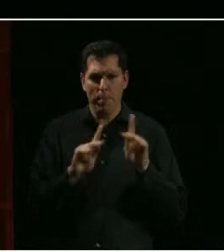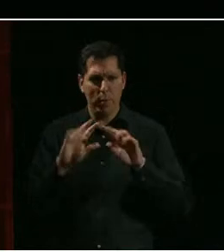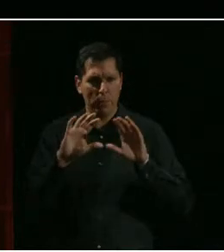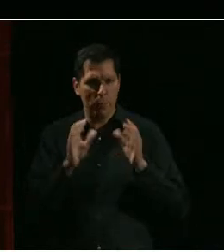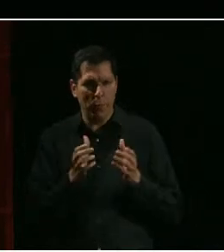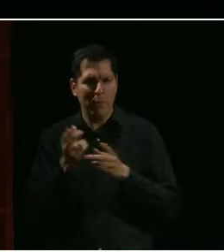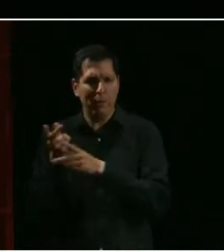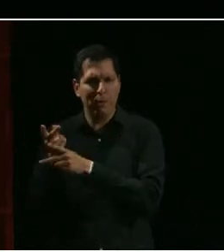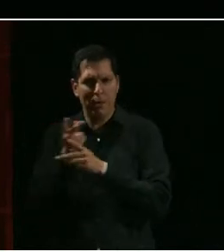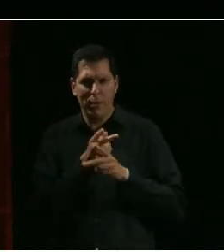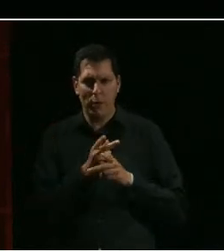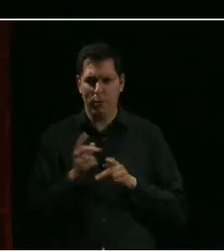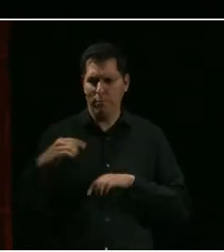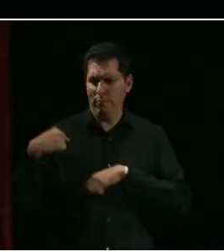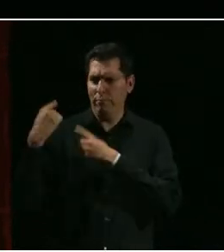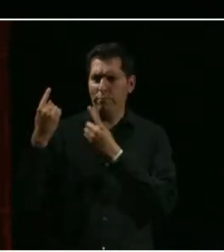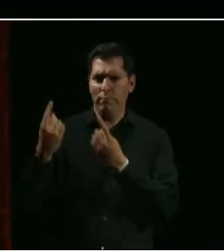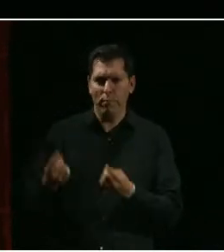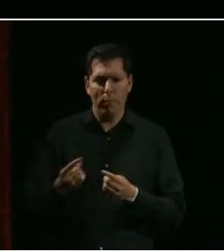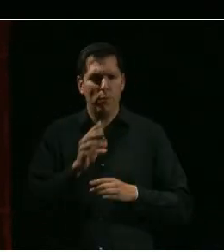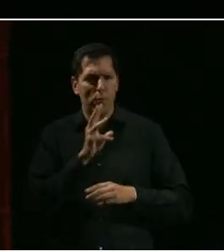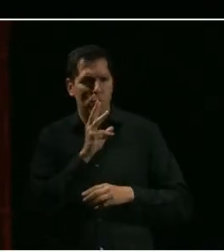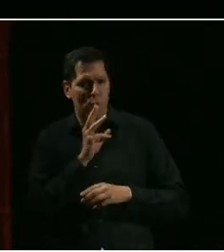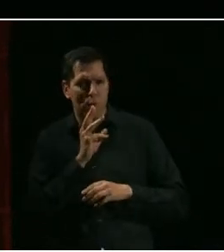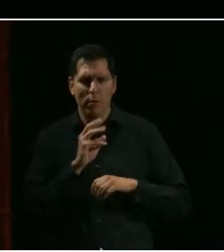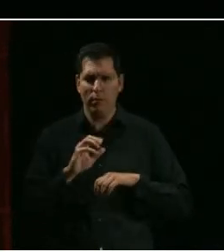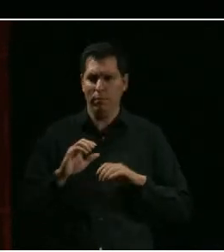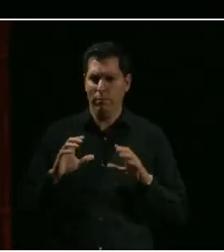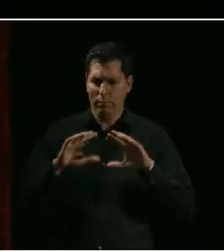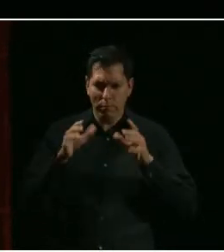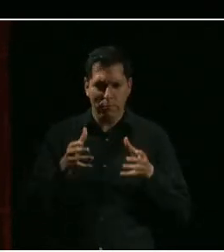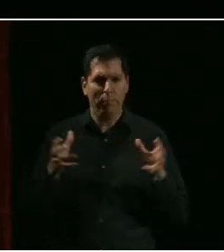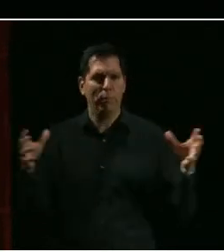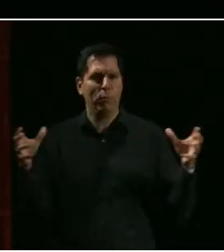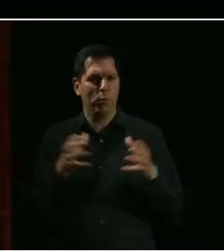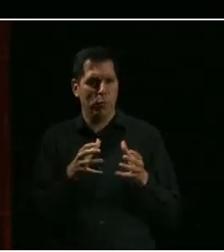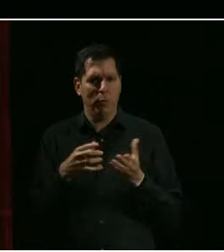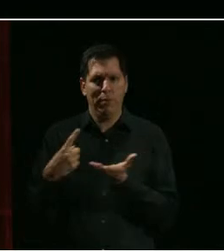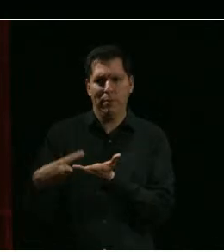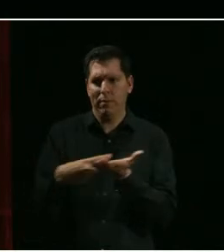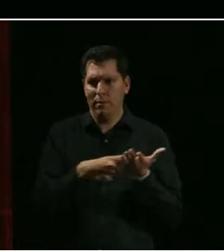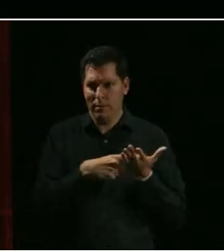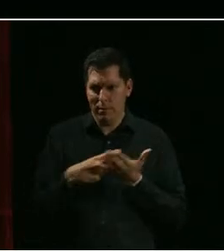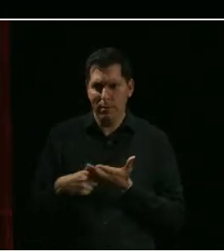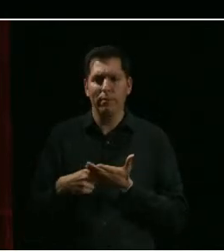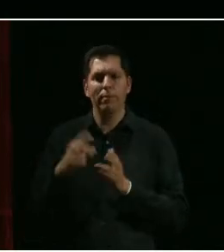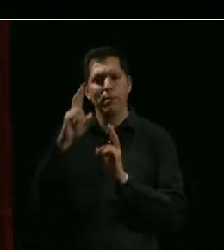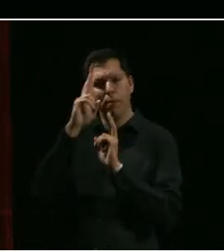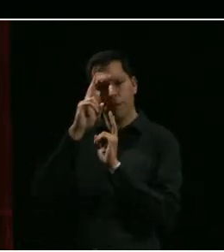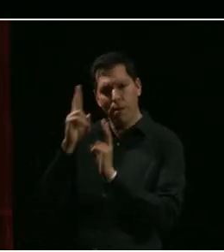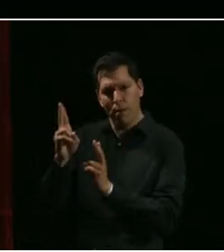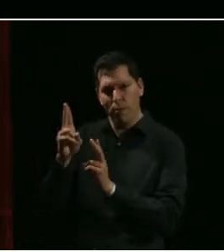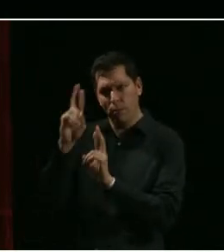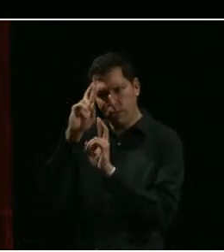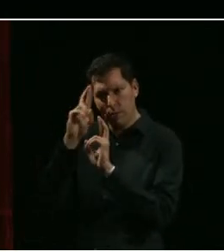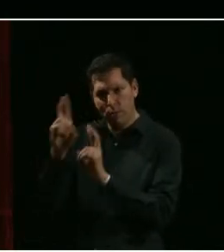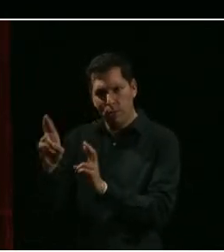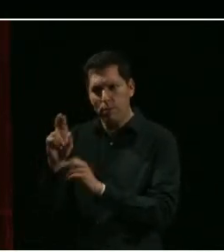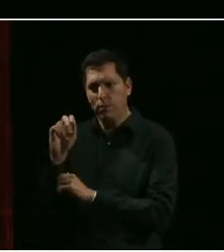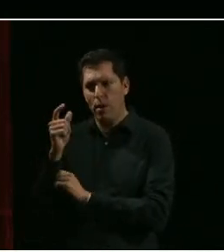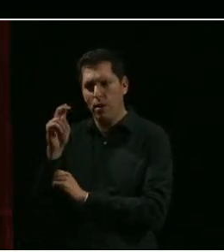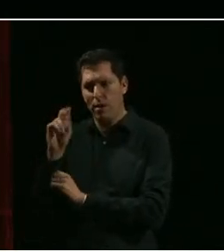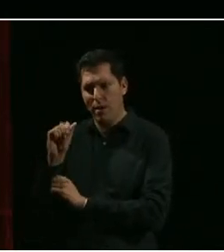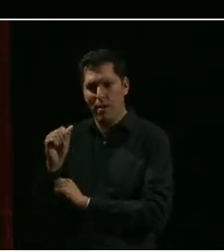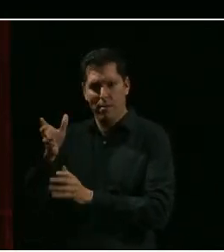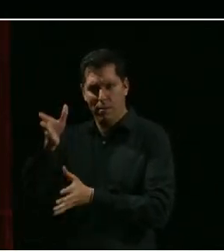water and land in which we program, curate, educate, convene, and discuss. We honor and respect Tongva